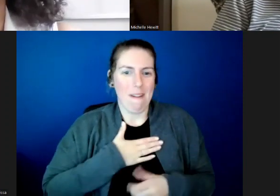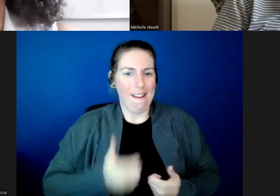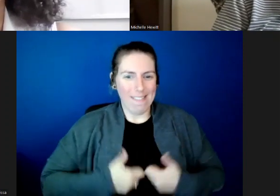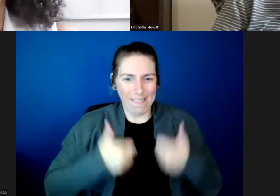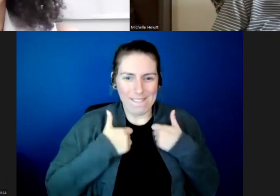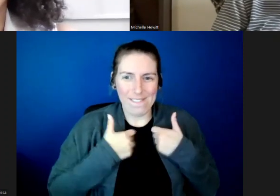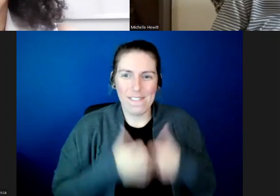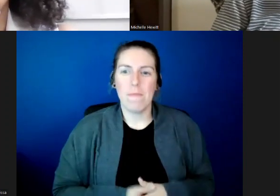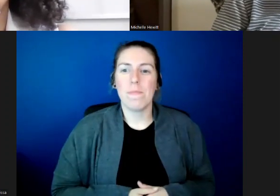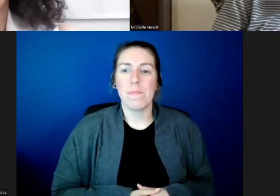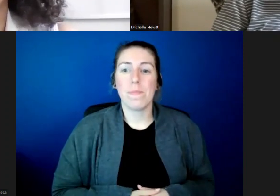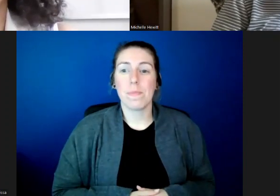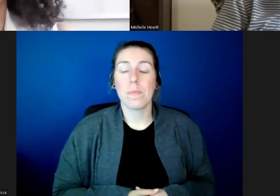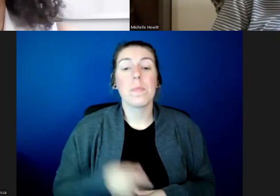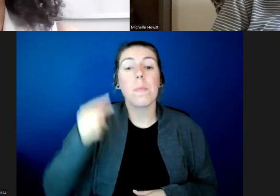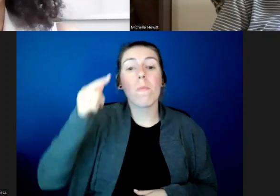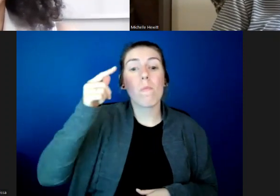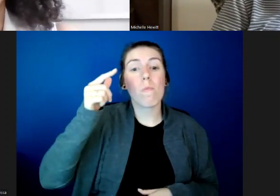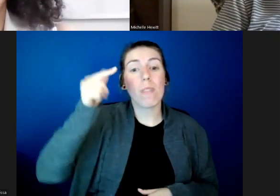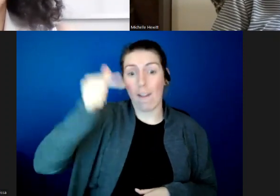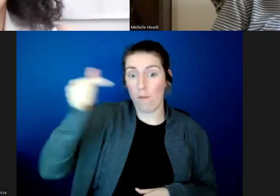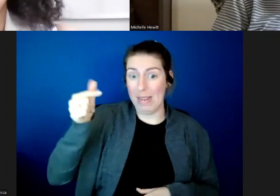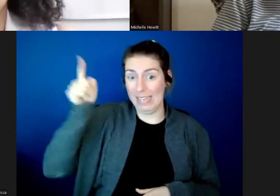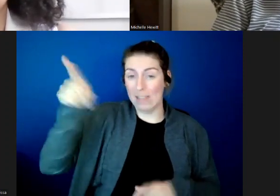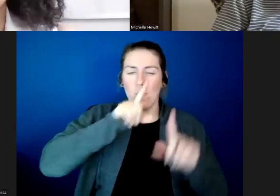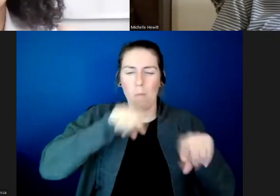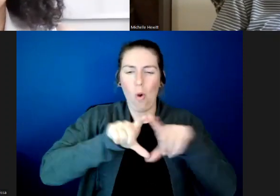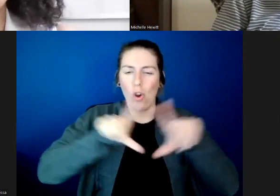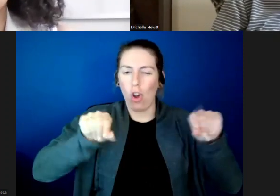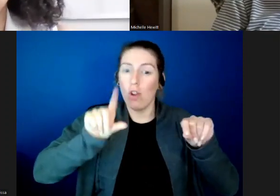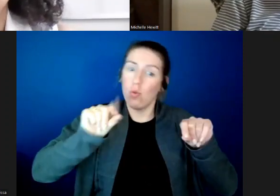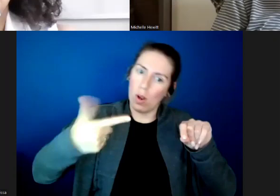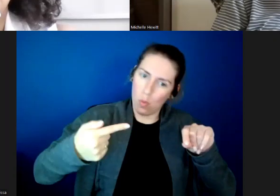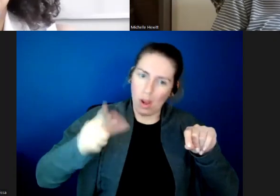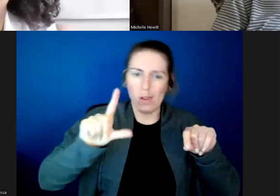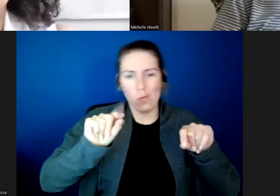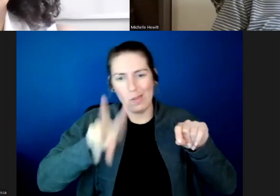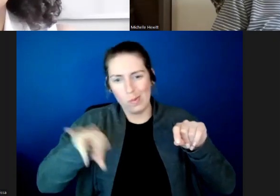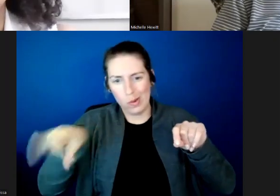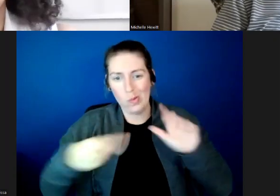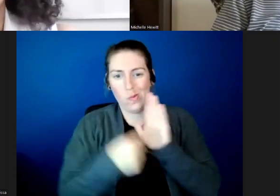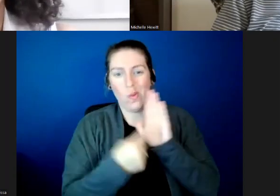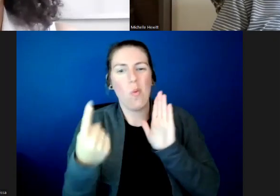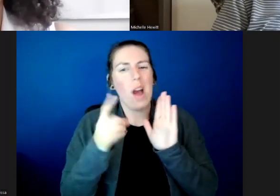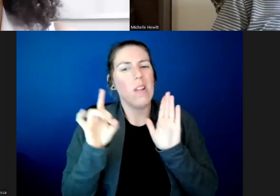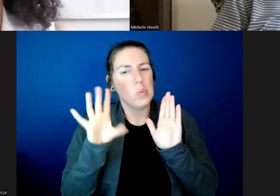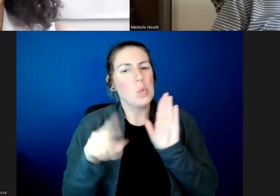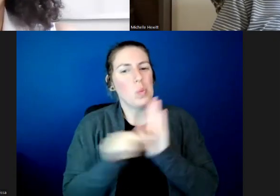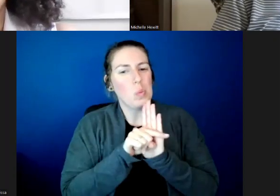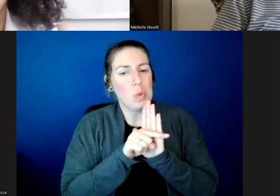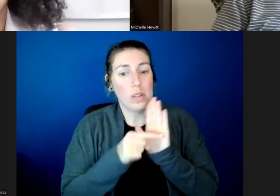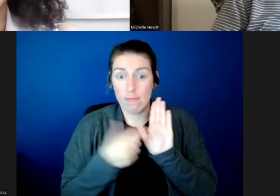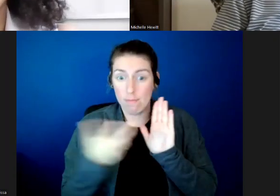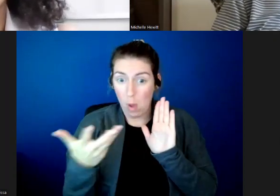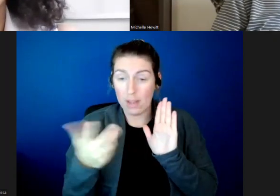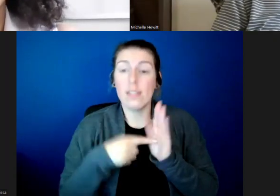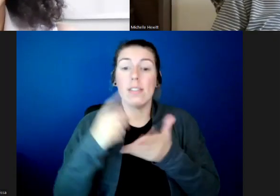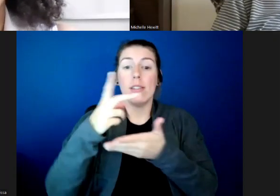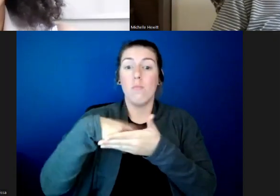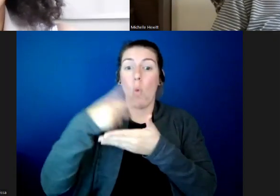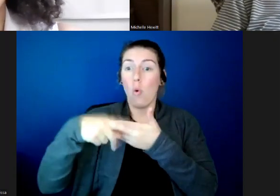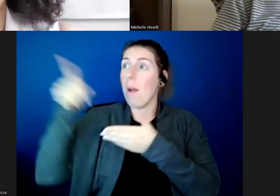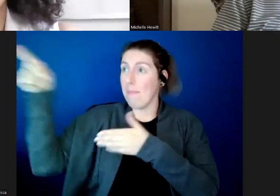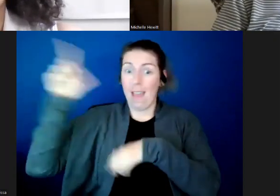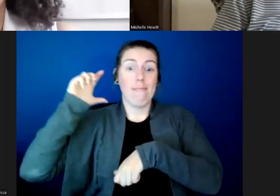harmful actions that the government took over the report card 2021-2022 was eliminating a program that they initiated